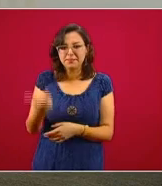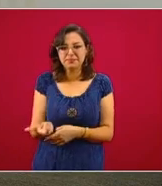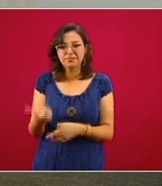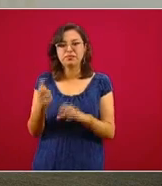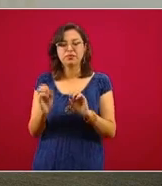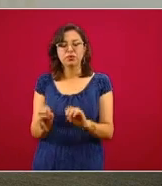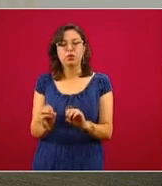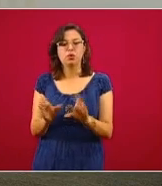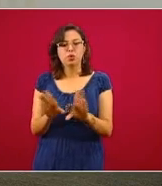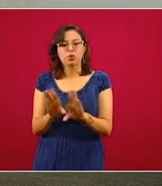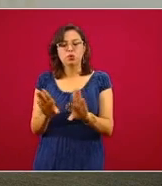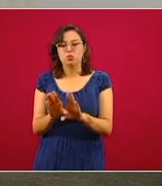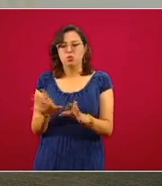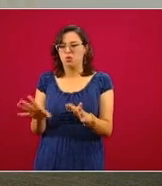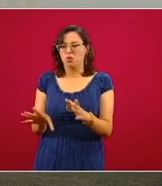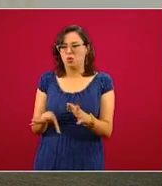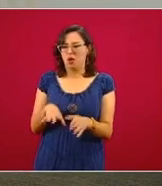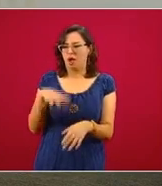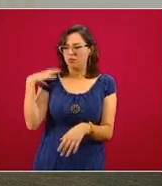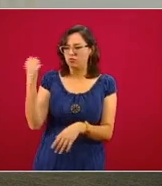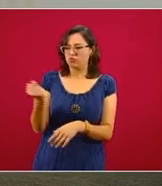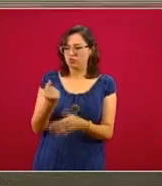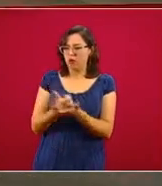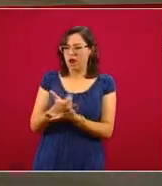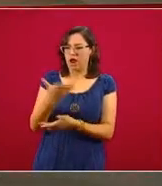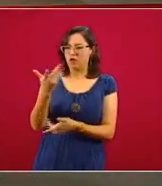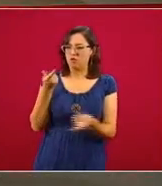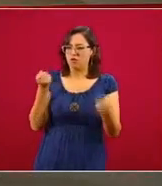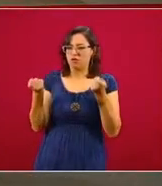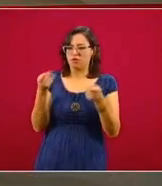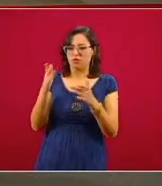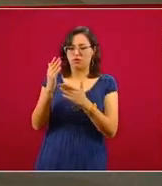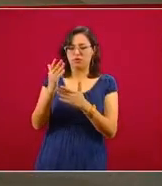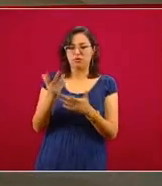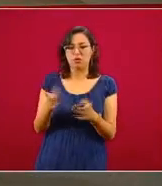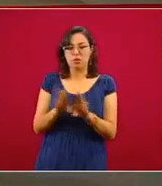it regulated? Why would they be paying those exorbitant prices?